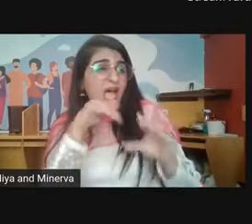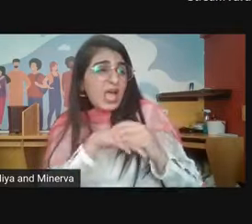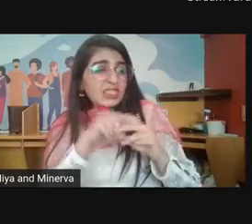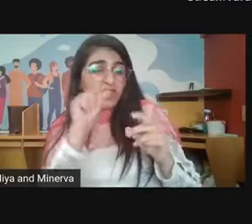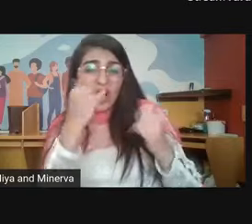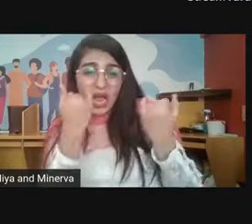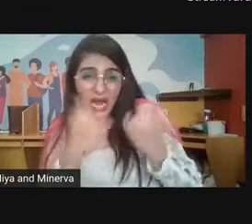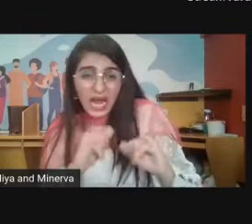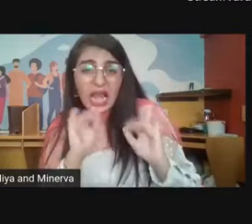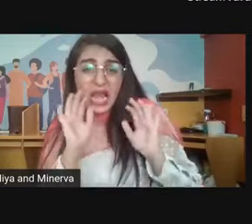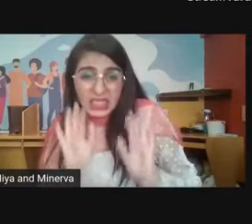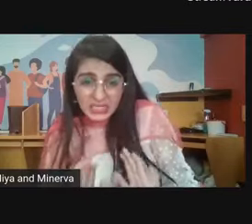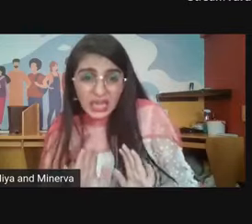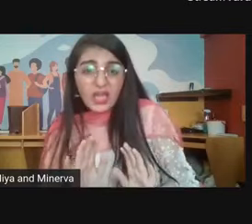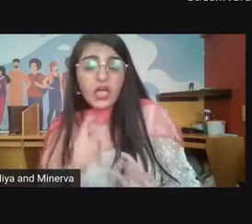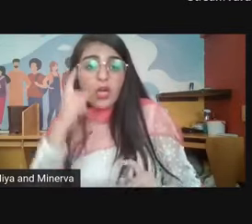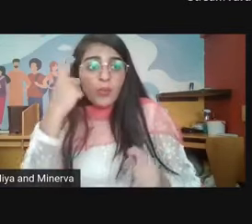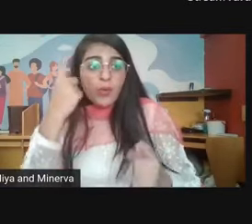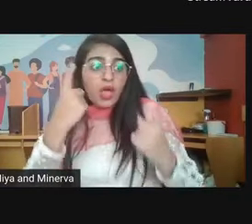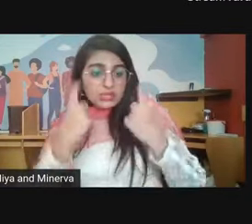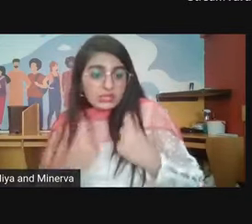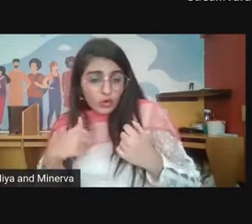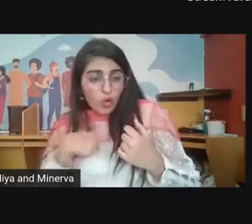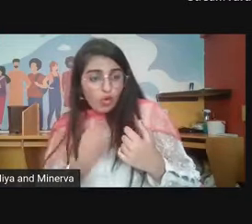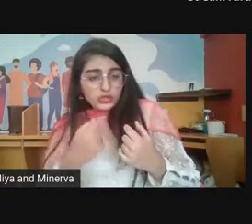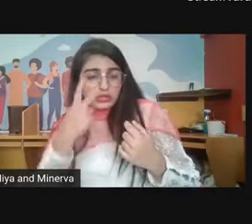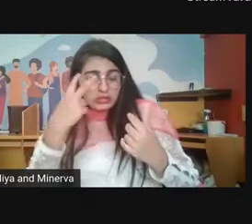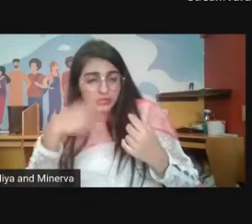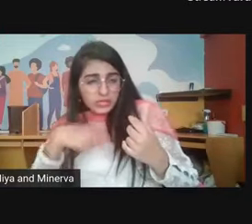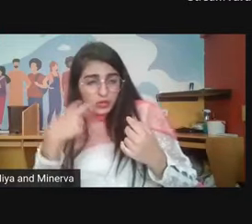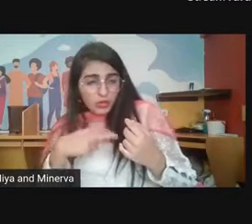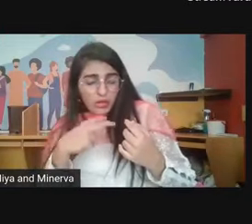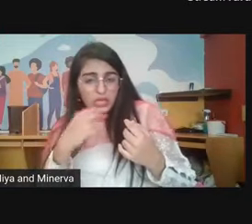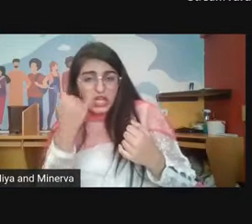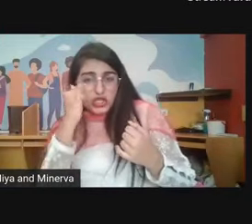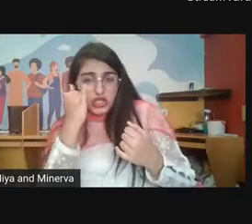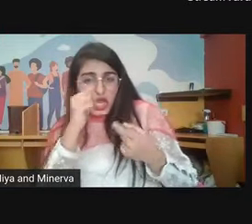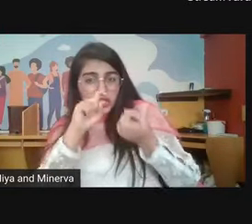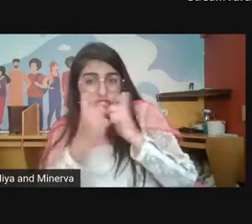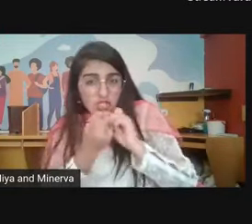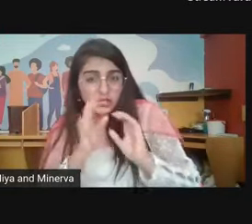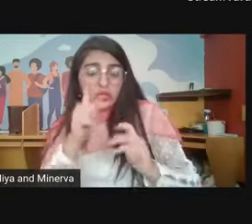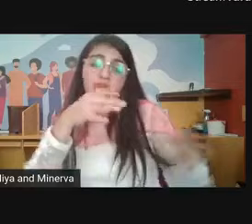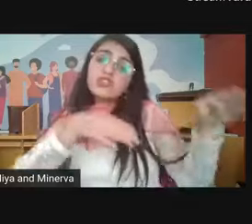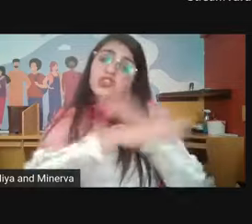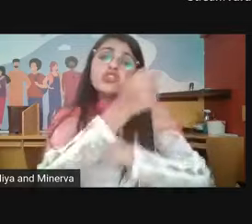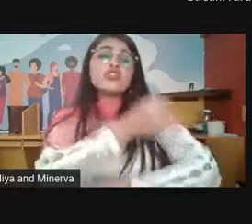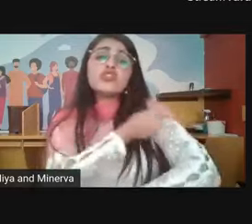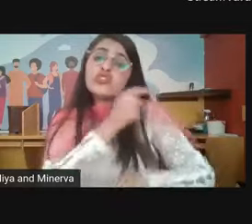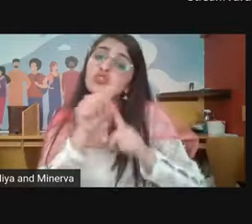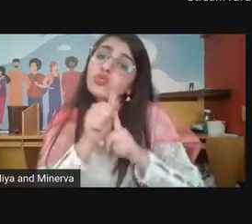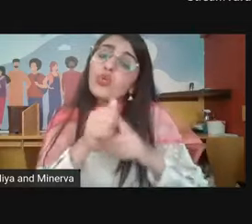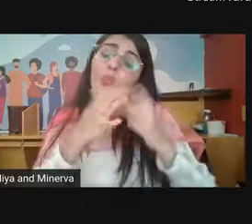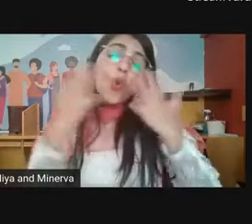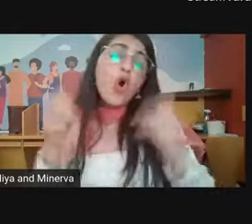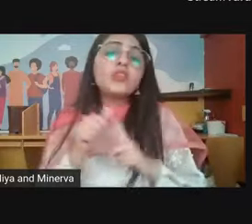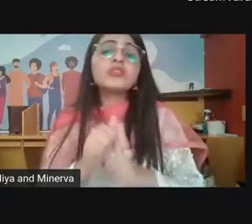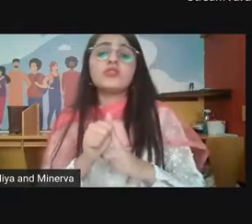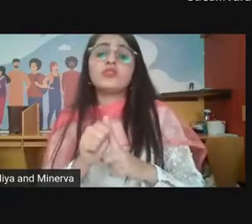monthly test self-examinations. If there's something wrong, something suspicious, you should go and get it checked by a